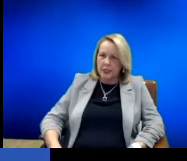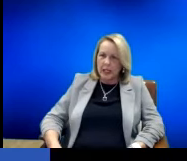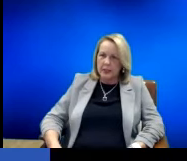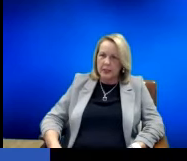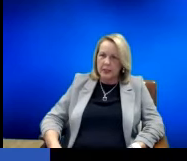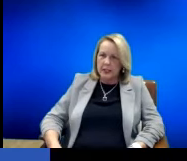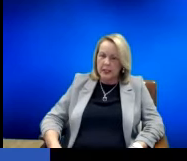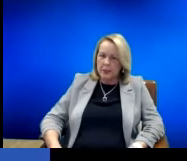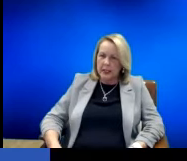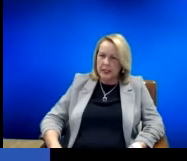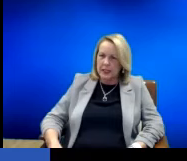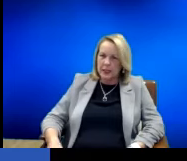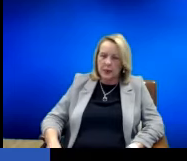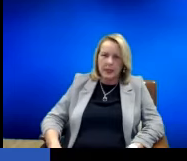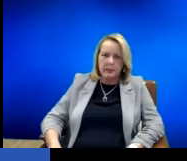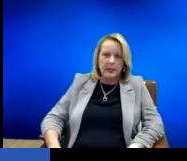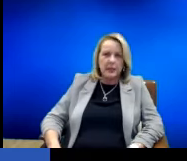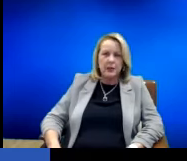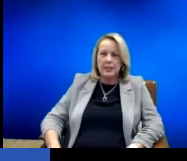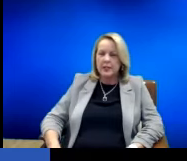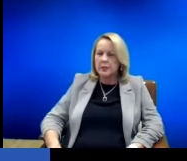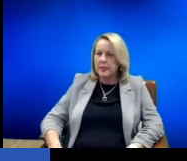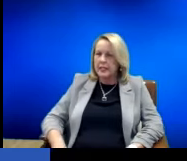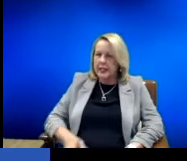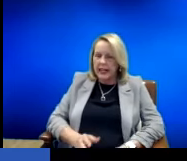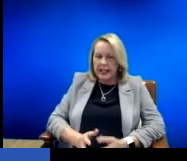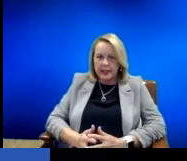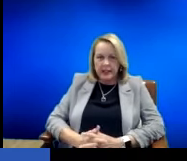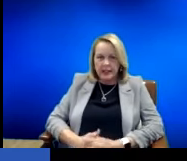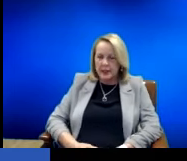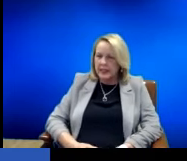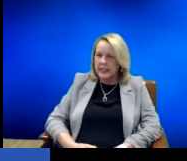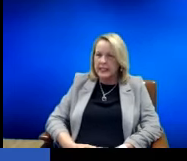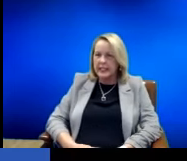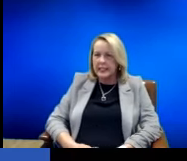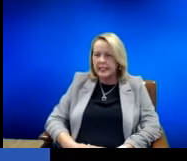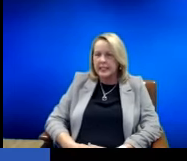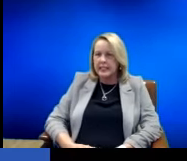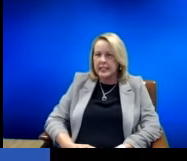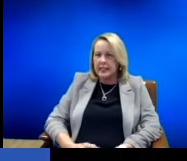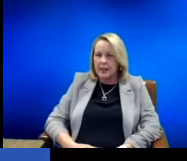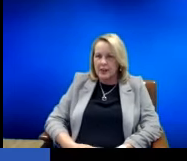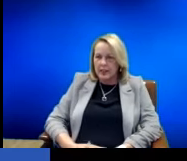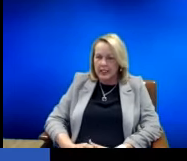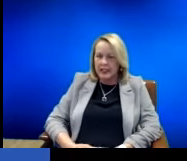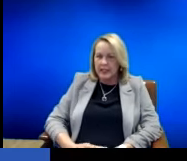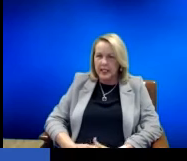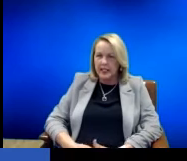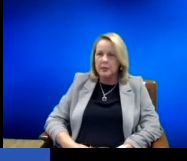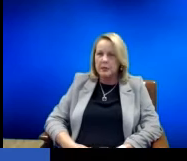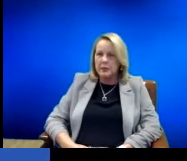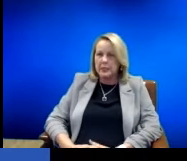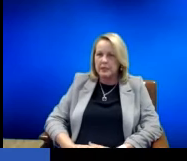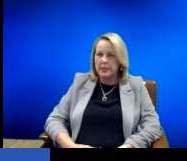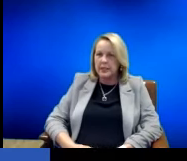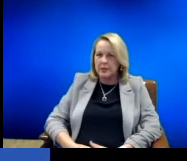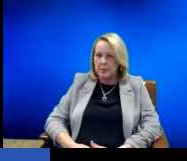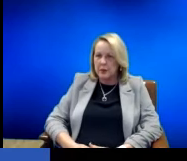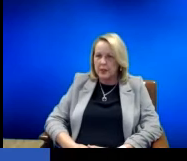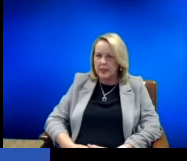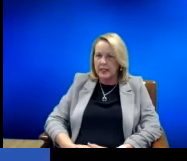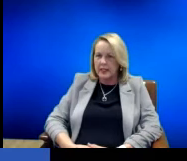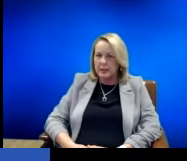disclosure statement and participation agreement. You need to read that thoroughly. It's a long legal document, but it's a